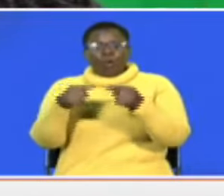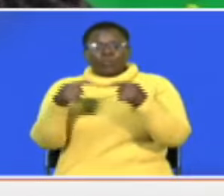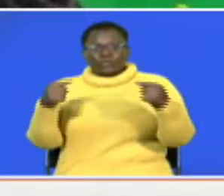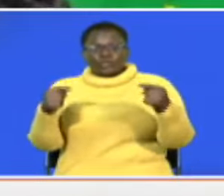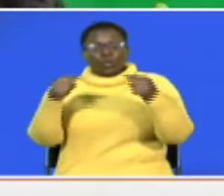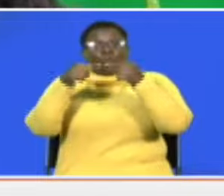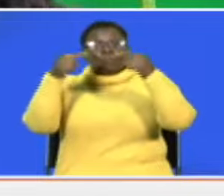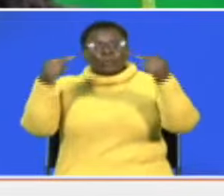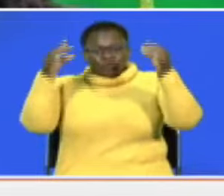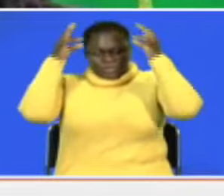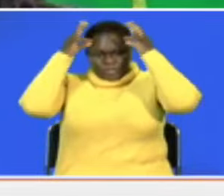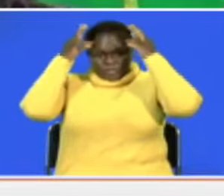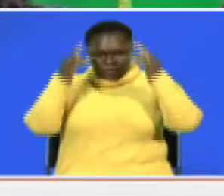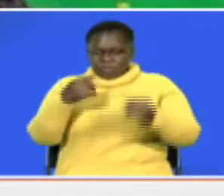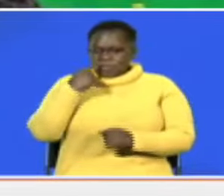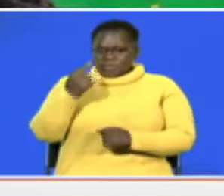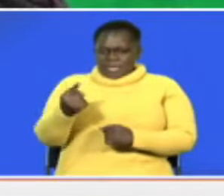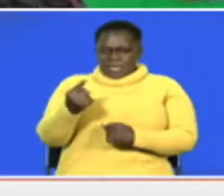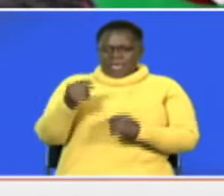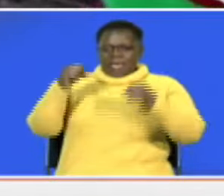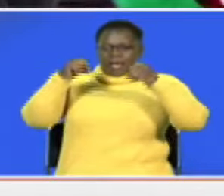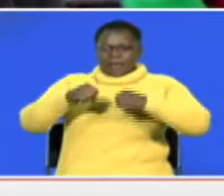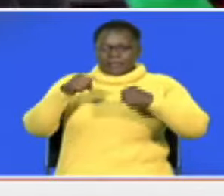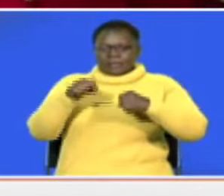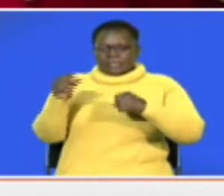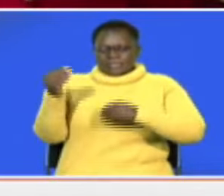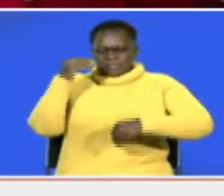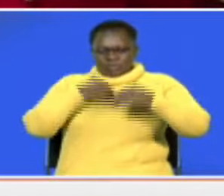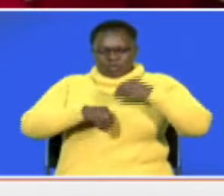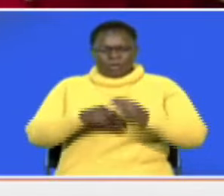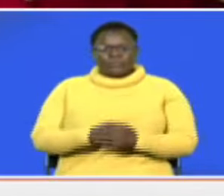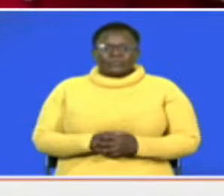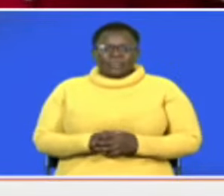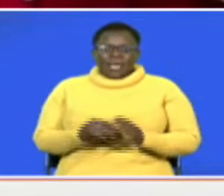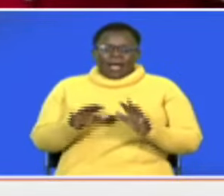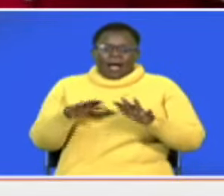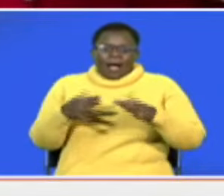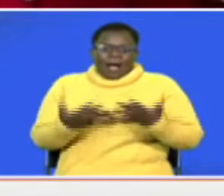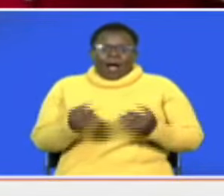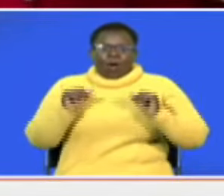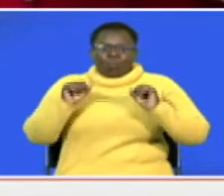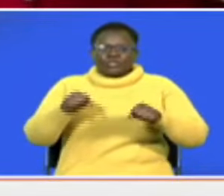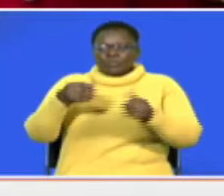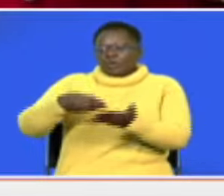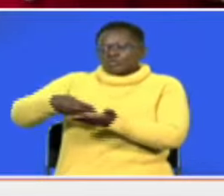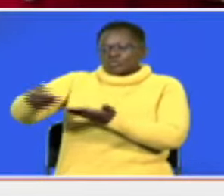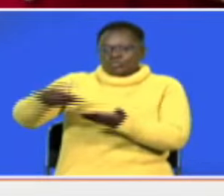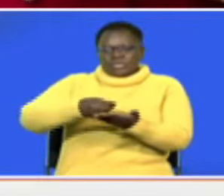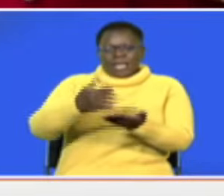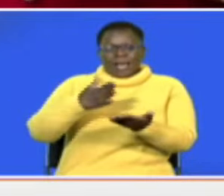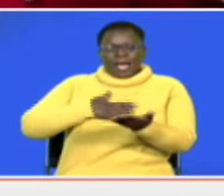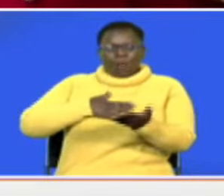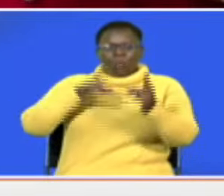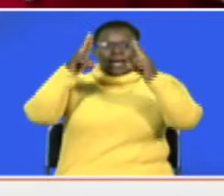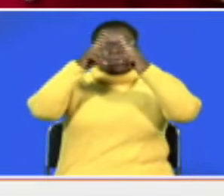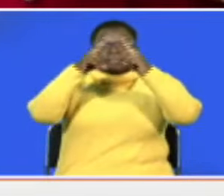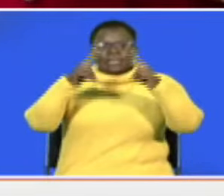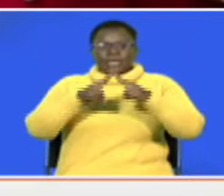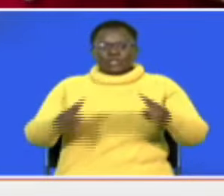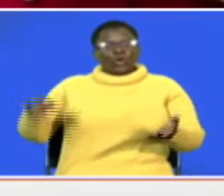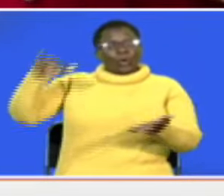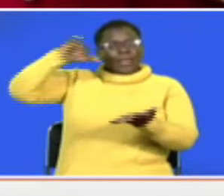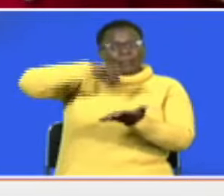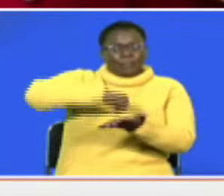have opposed the move, calling the deal a rip-off for Kenya. How can we sell our international